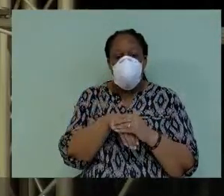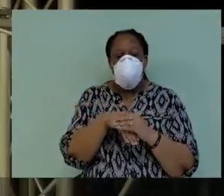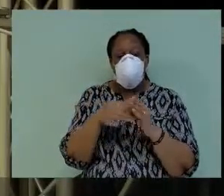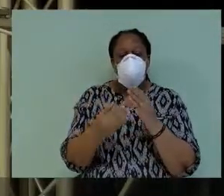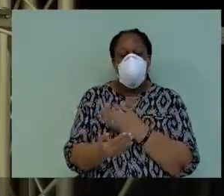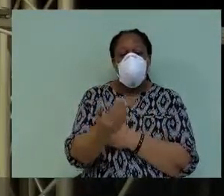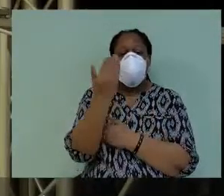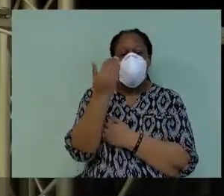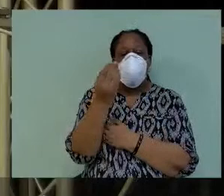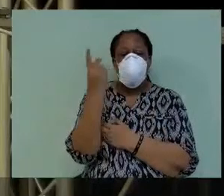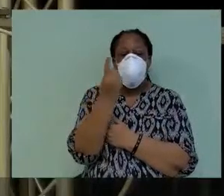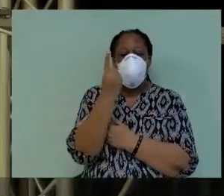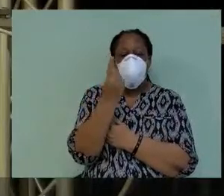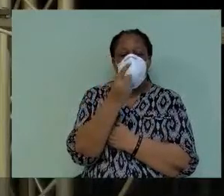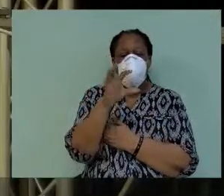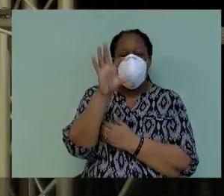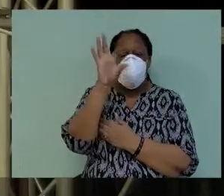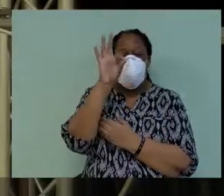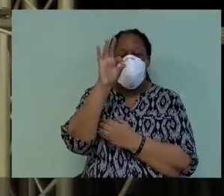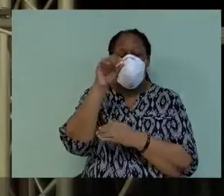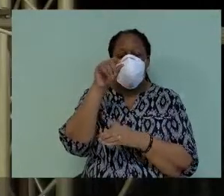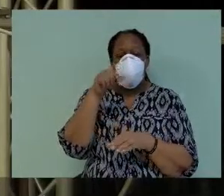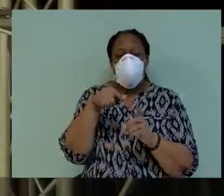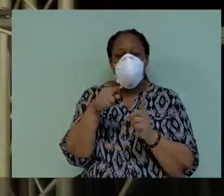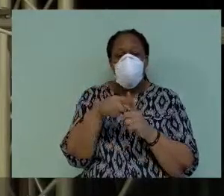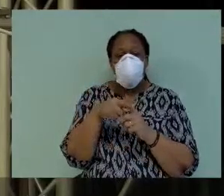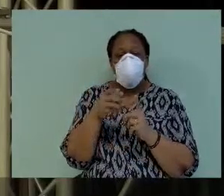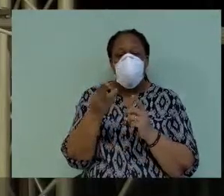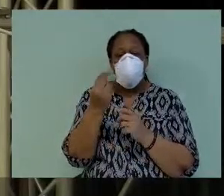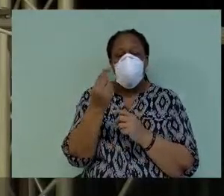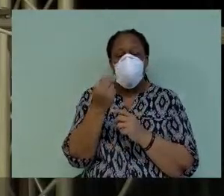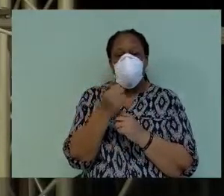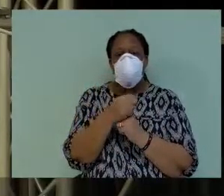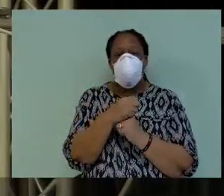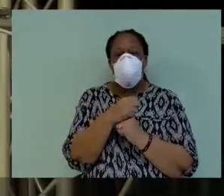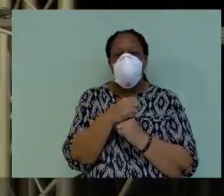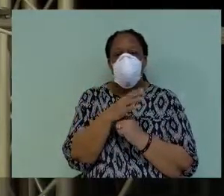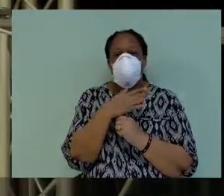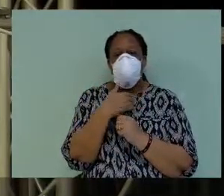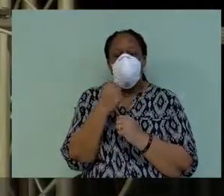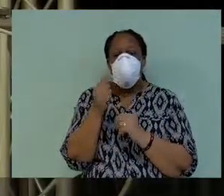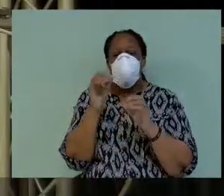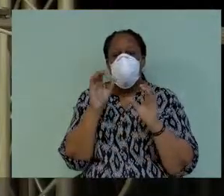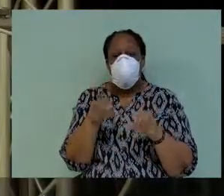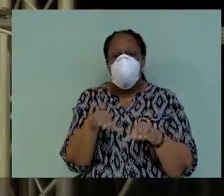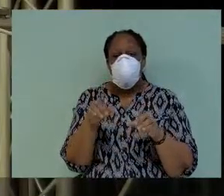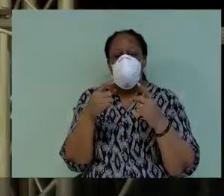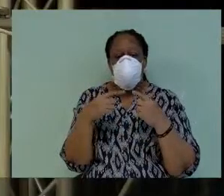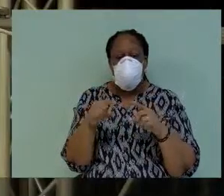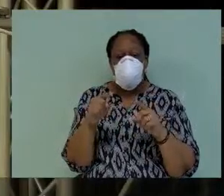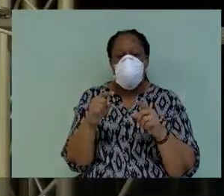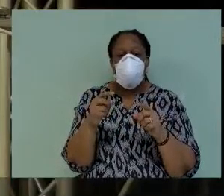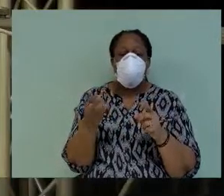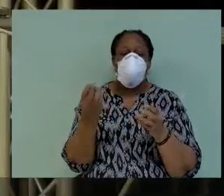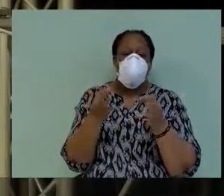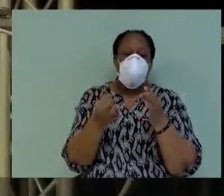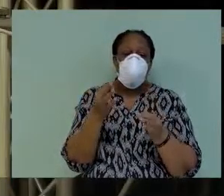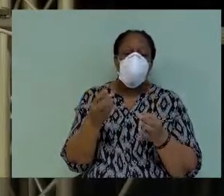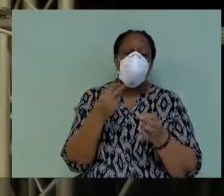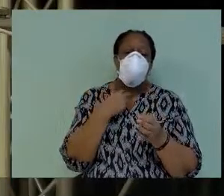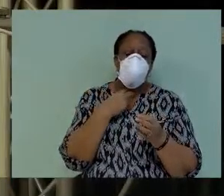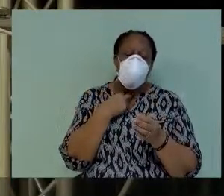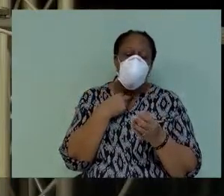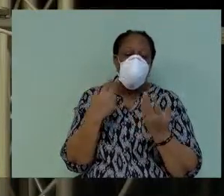hours from 9 a.m. to 12 p.m. and include antenatal and postnatal